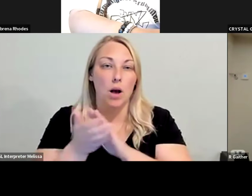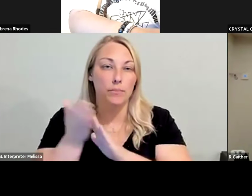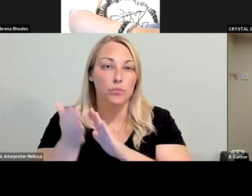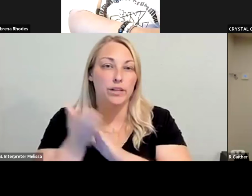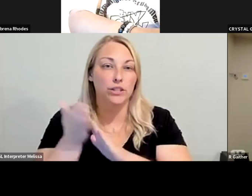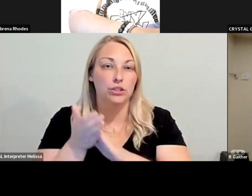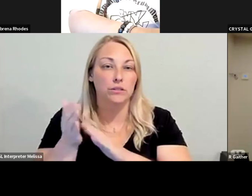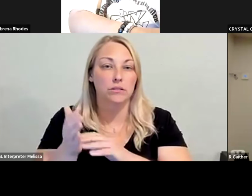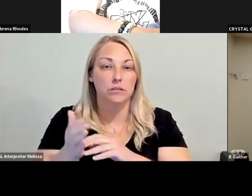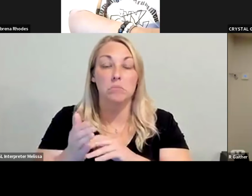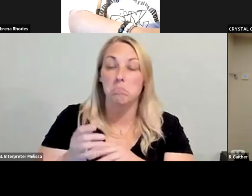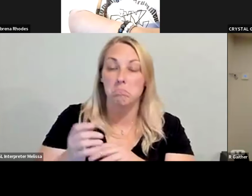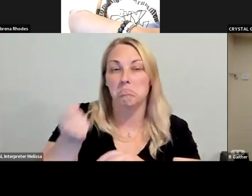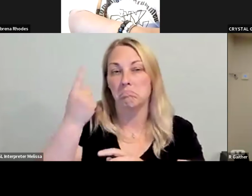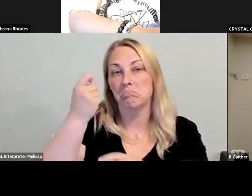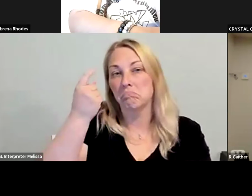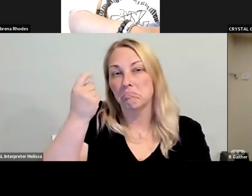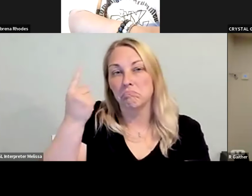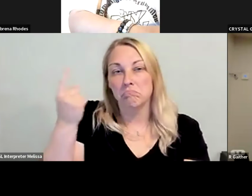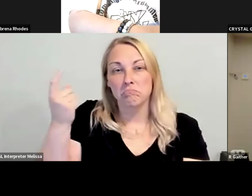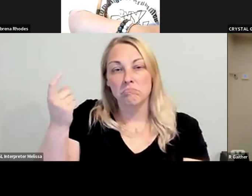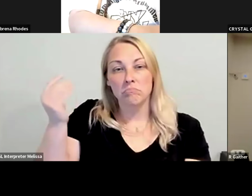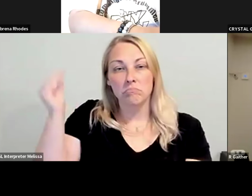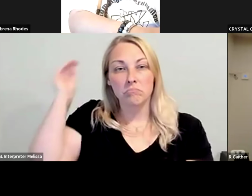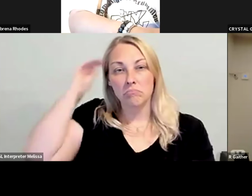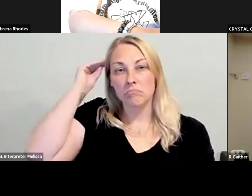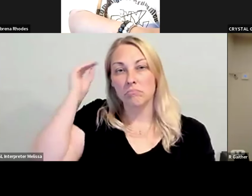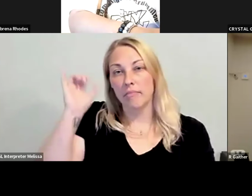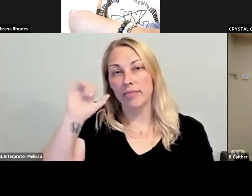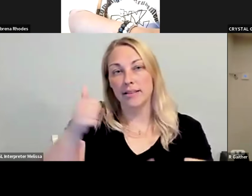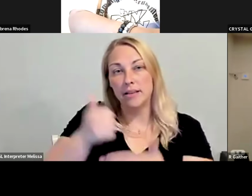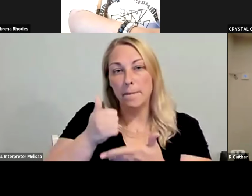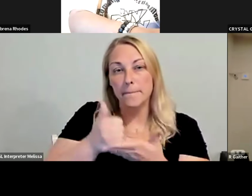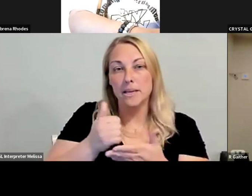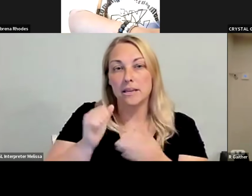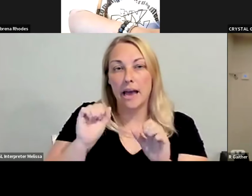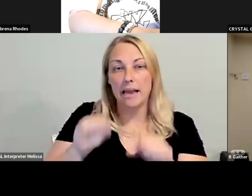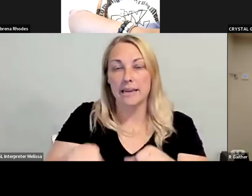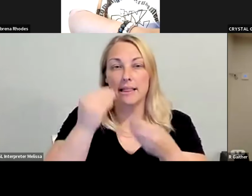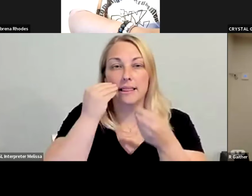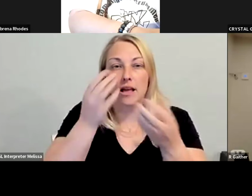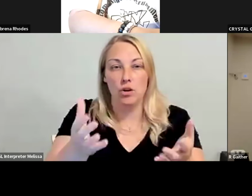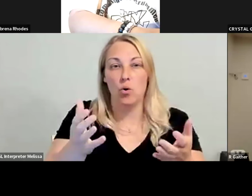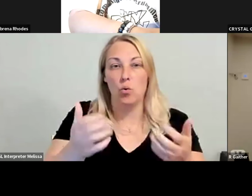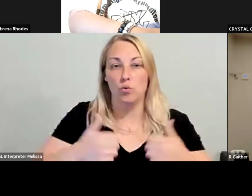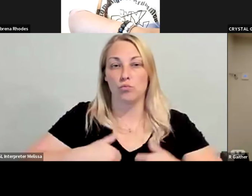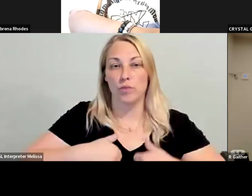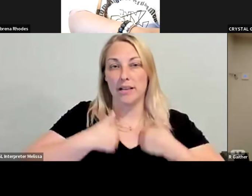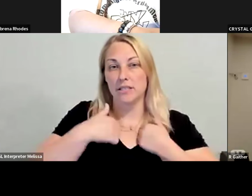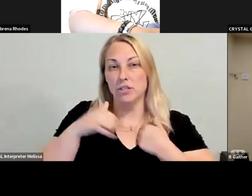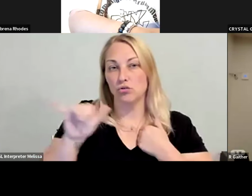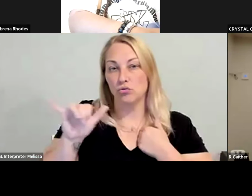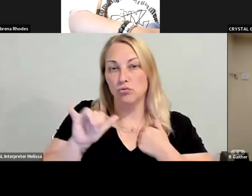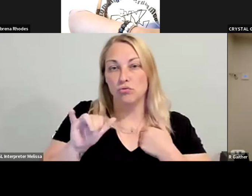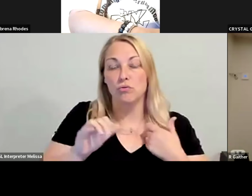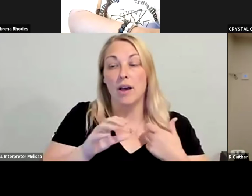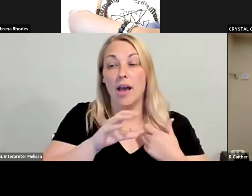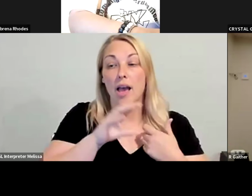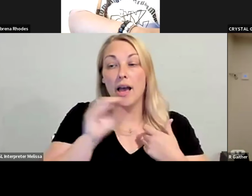So I don't know if that helps. Okay, noted, noted. No. That's super helpful, and I could let Sure. those residents know that as well. Sure. And I guess